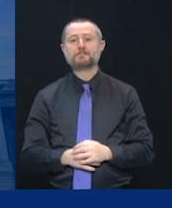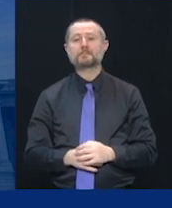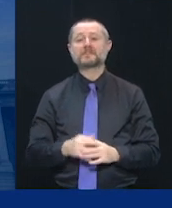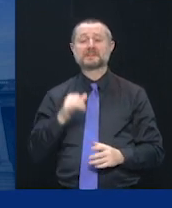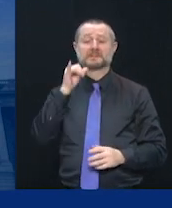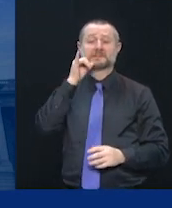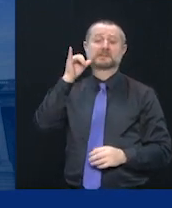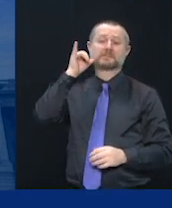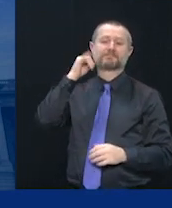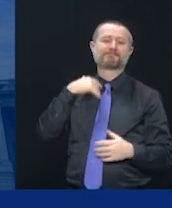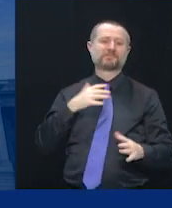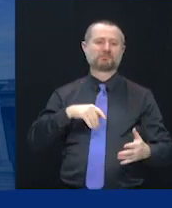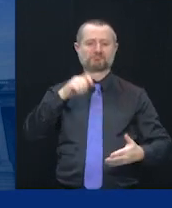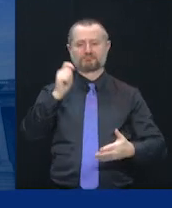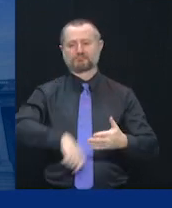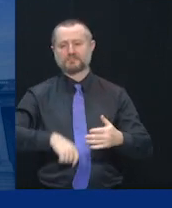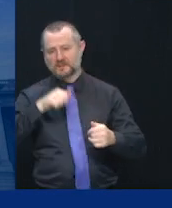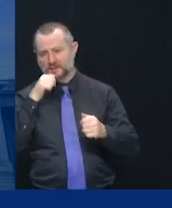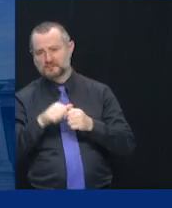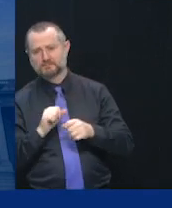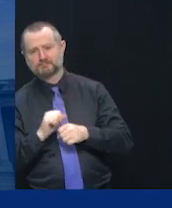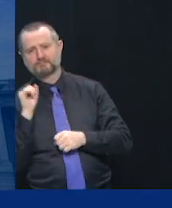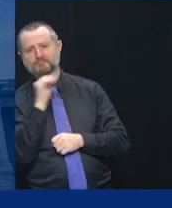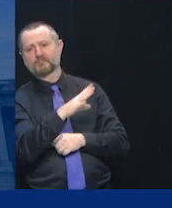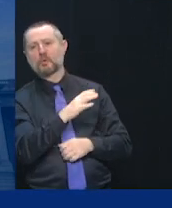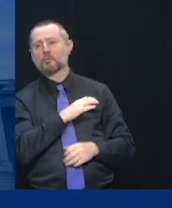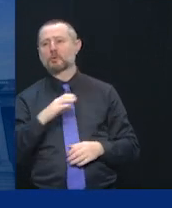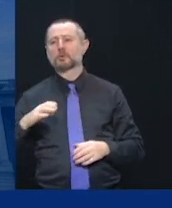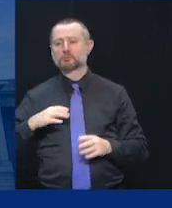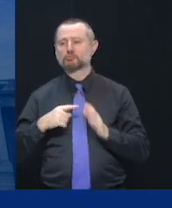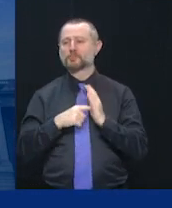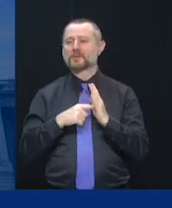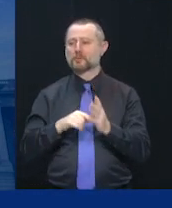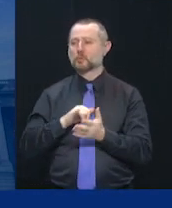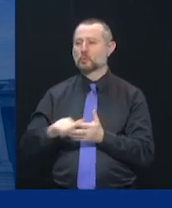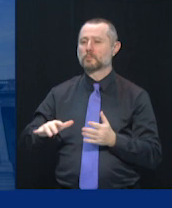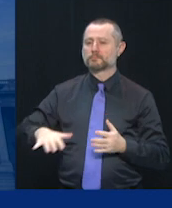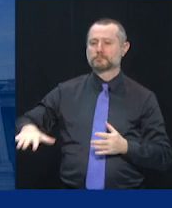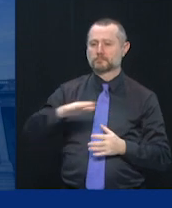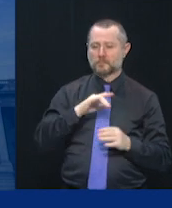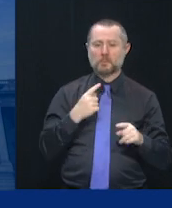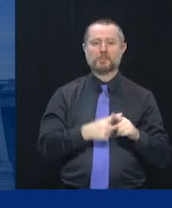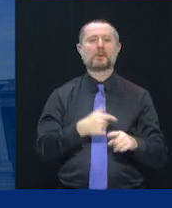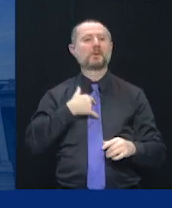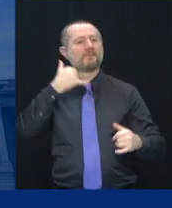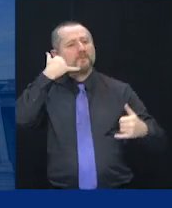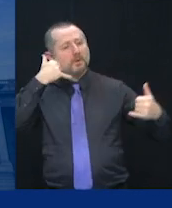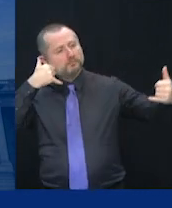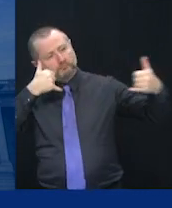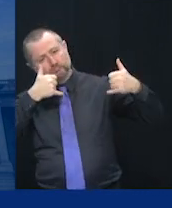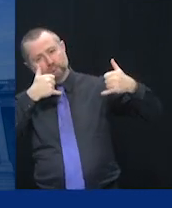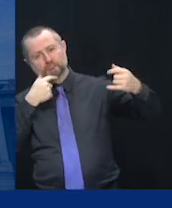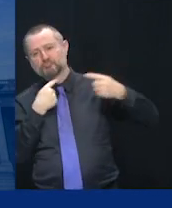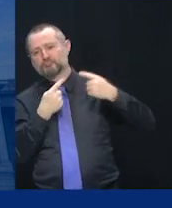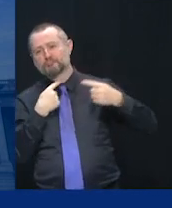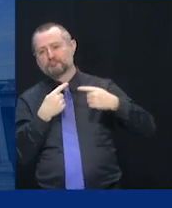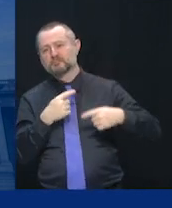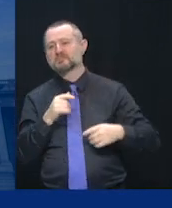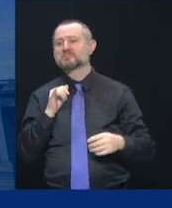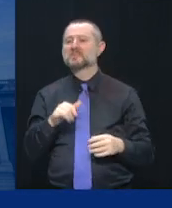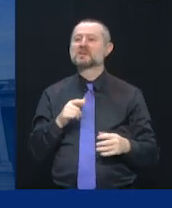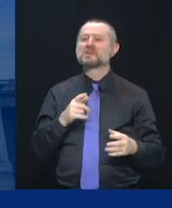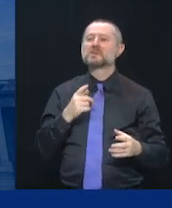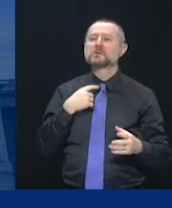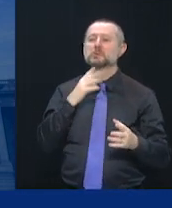Yesterday, I sent a letter to the congressional delegation, and I had a conversation with them on the phone on the same topic that we talked to Governor Murphy